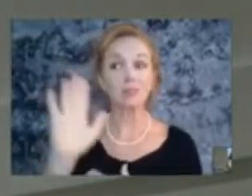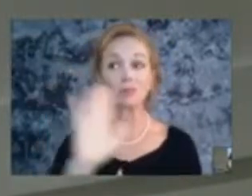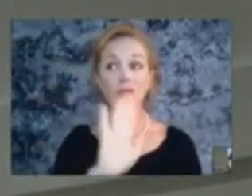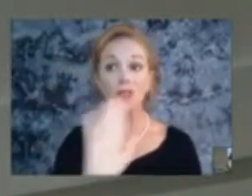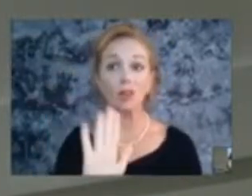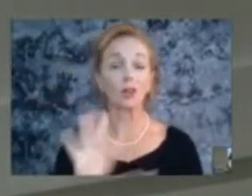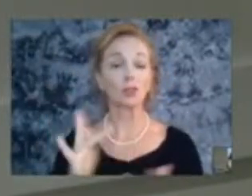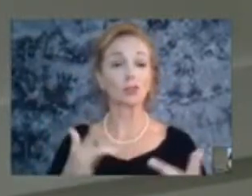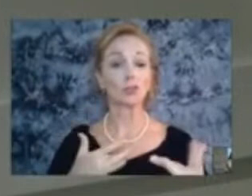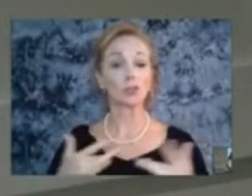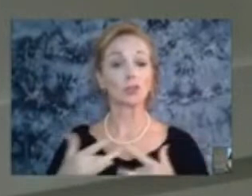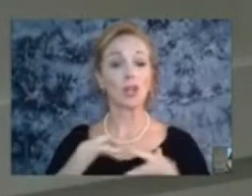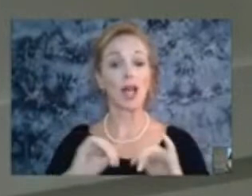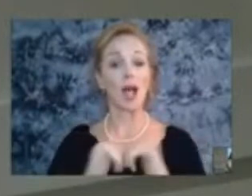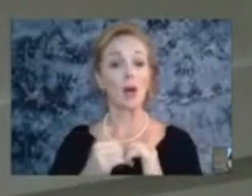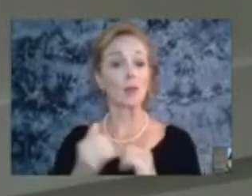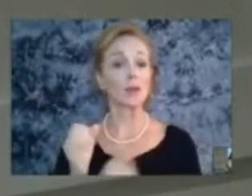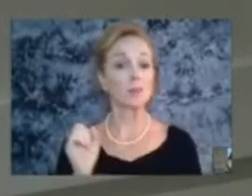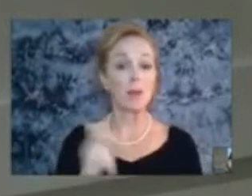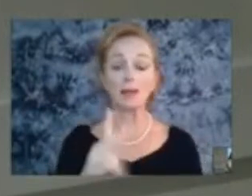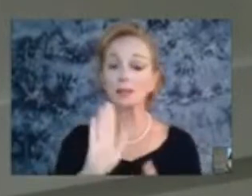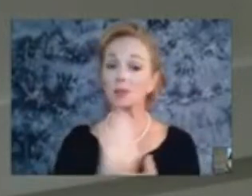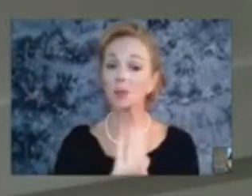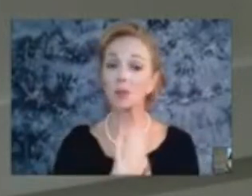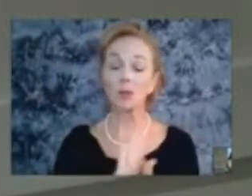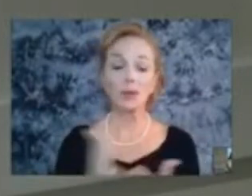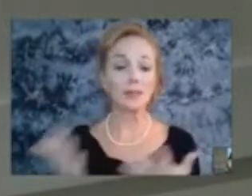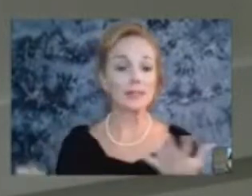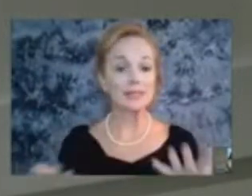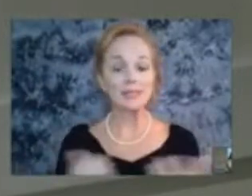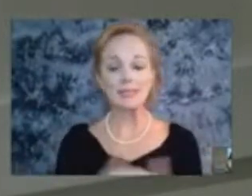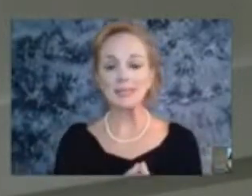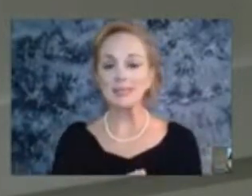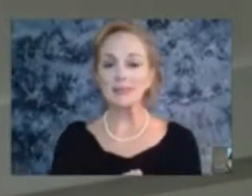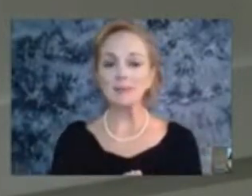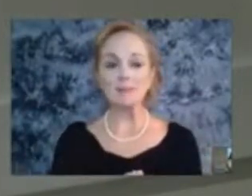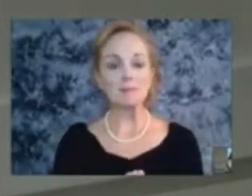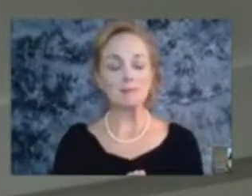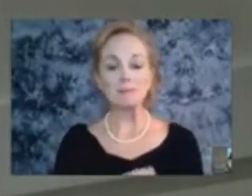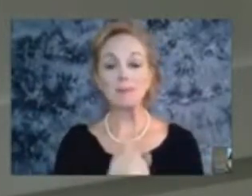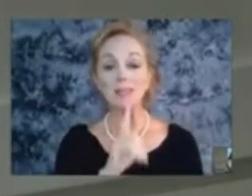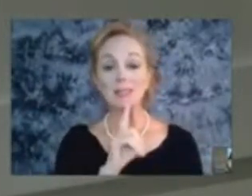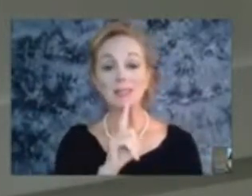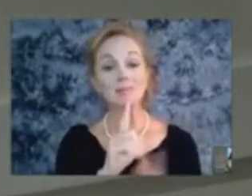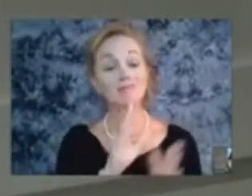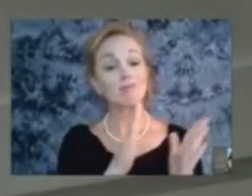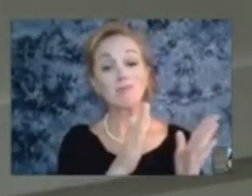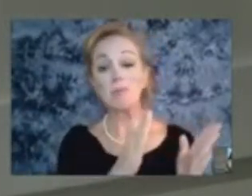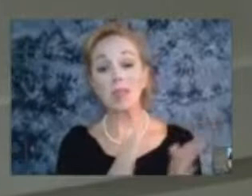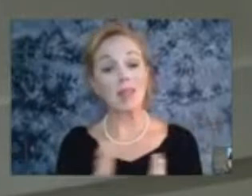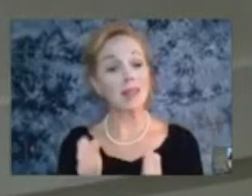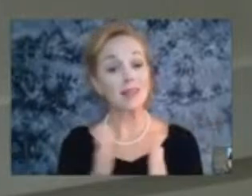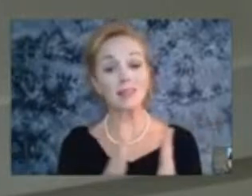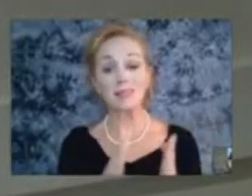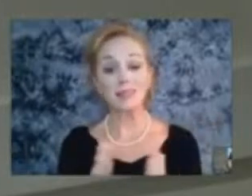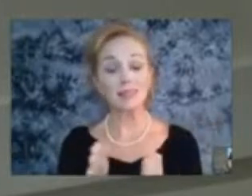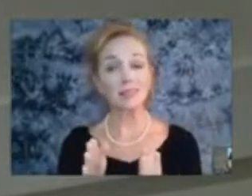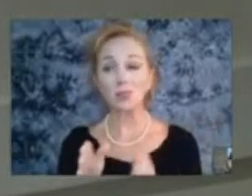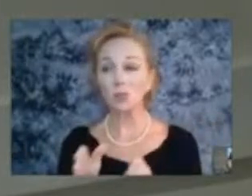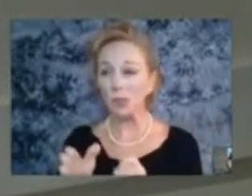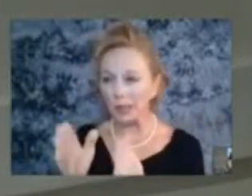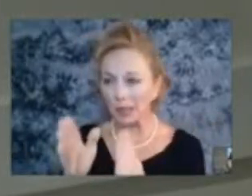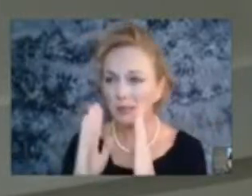school. I think this is a plan that has listened to